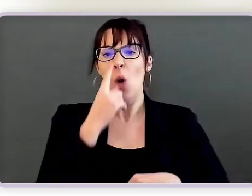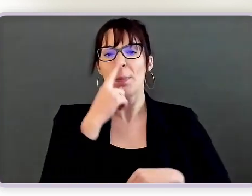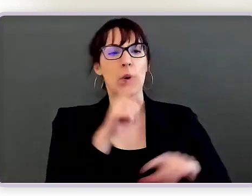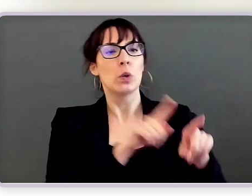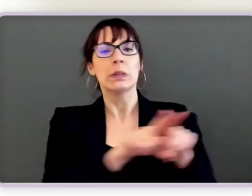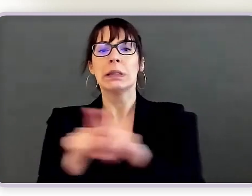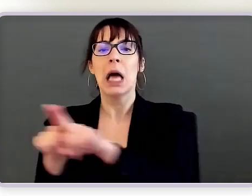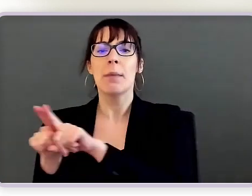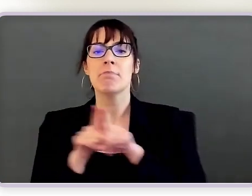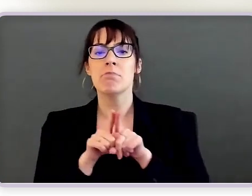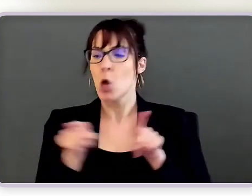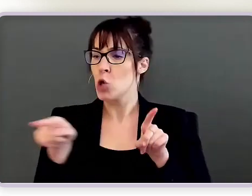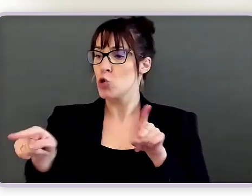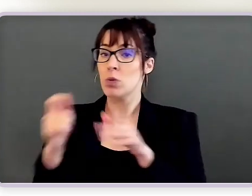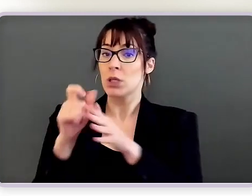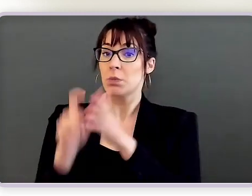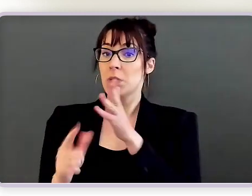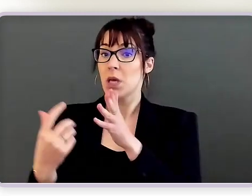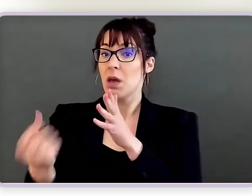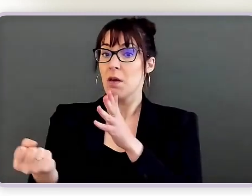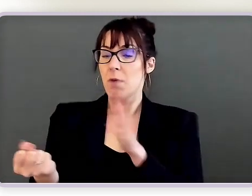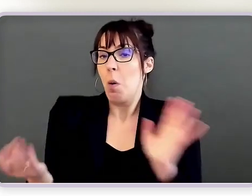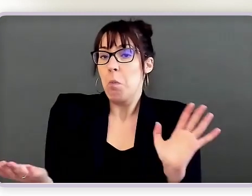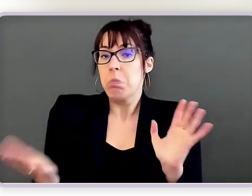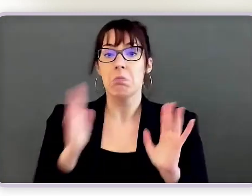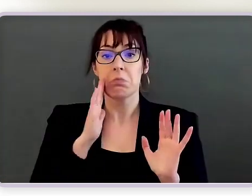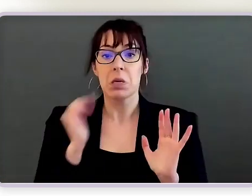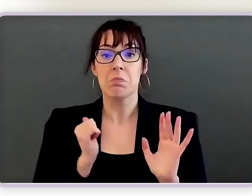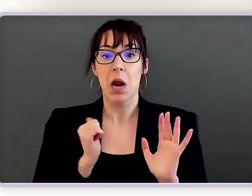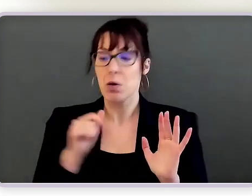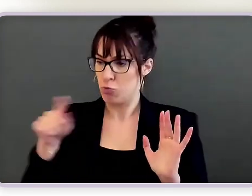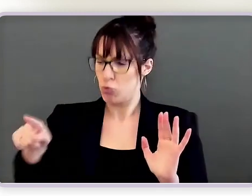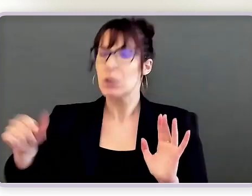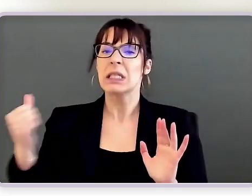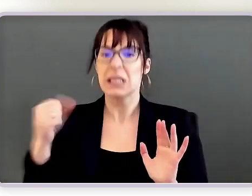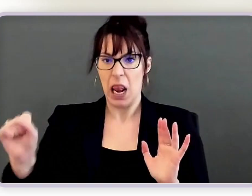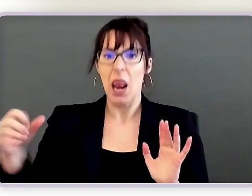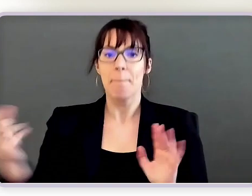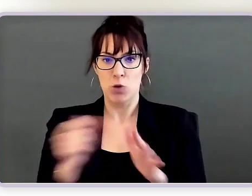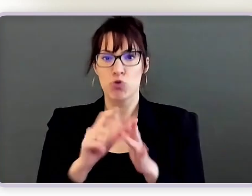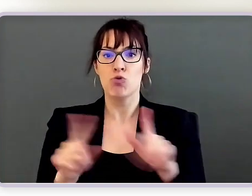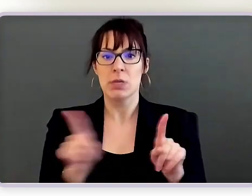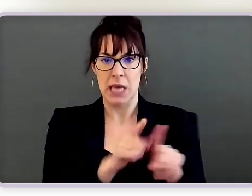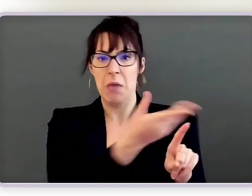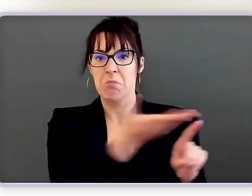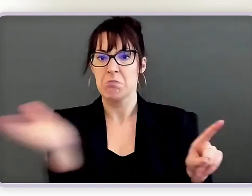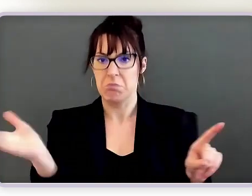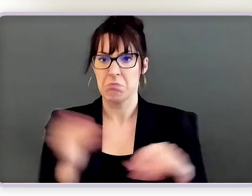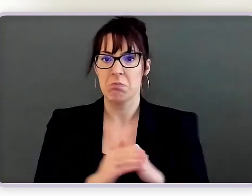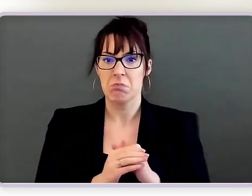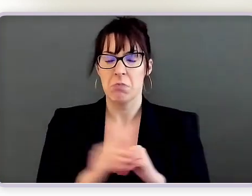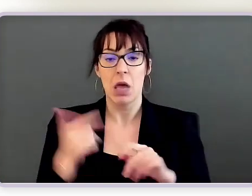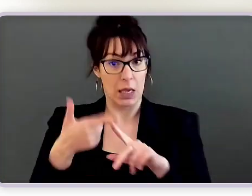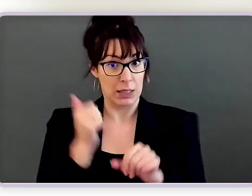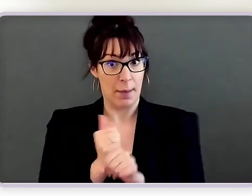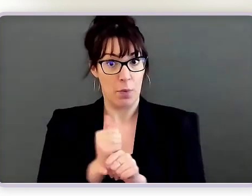person with a disability can't comply. So an example is everyone in the university architectural course